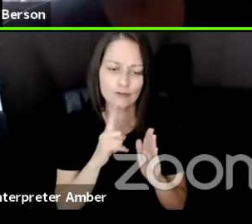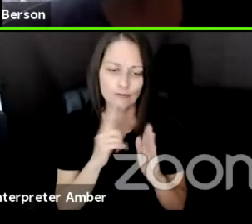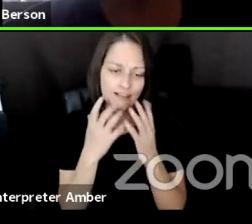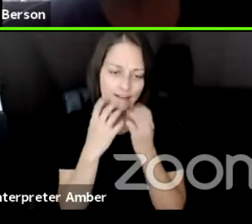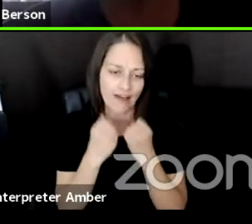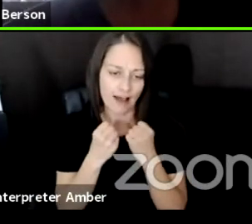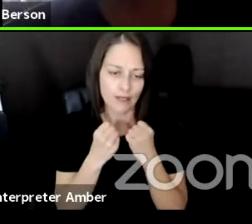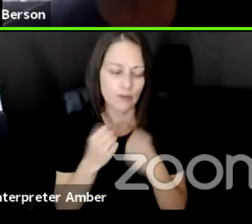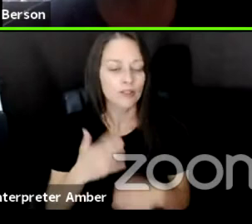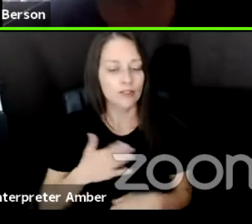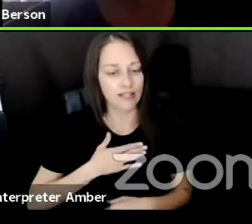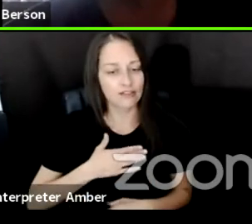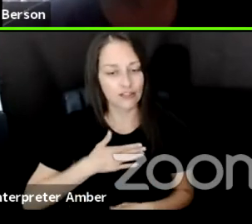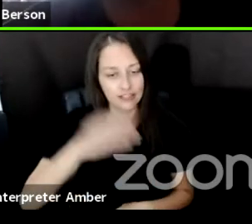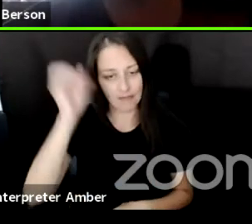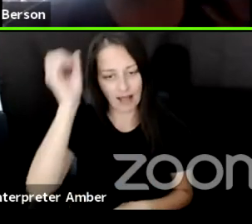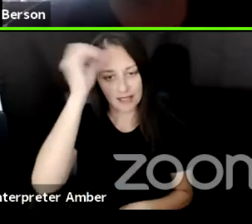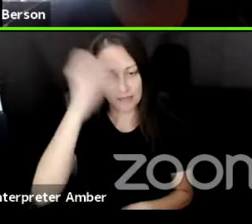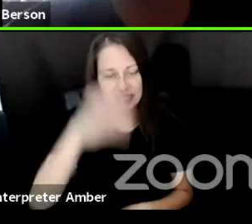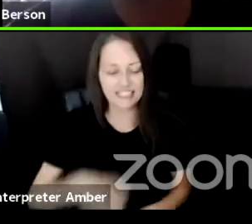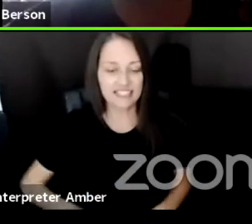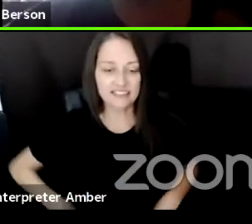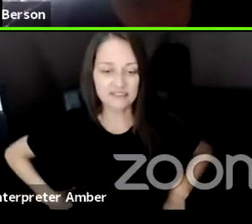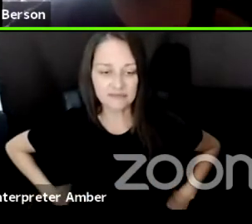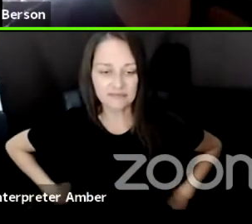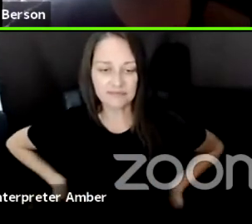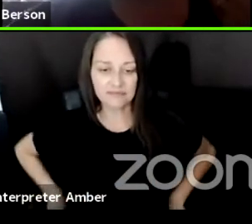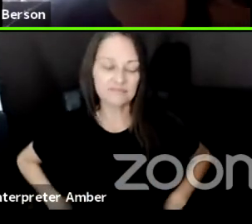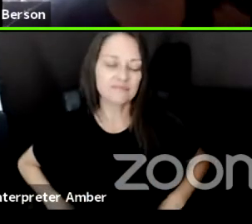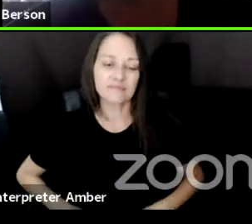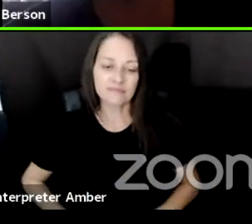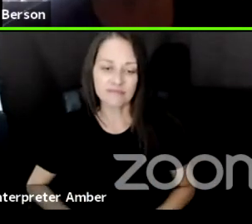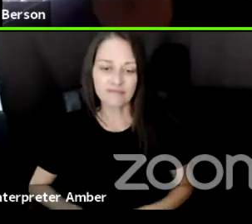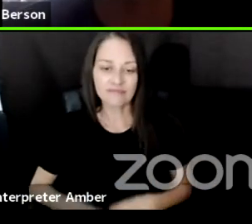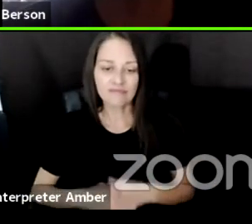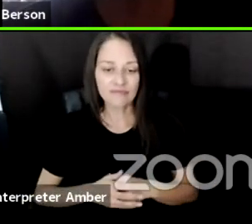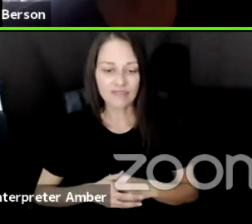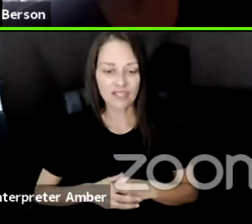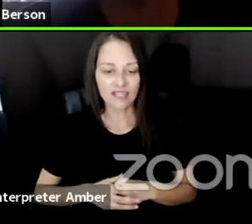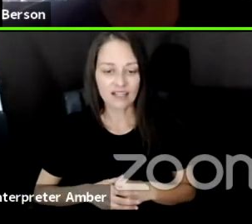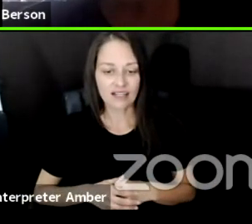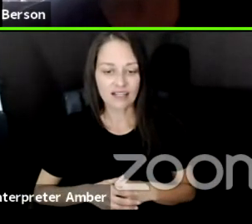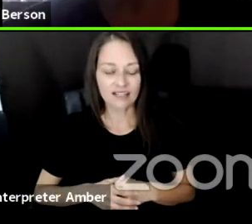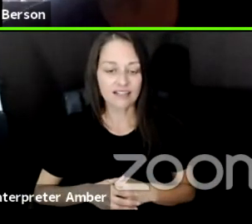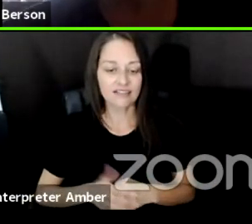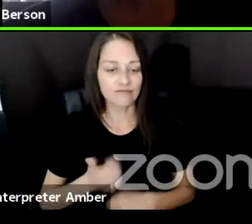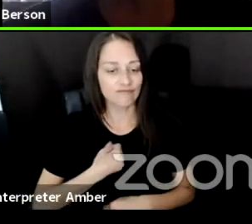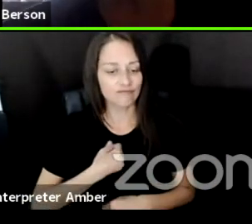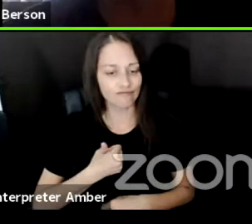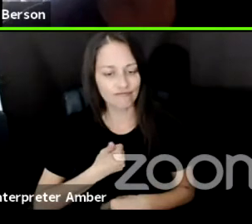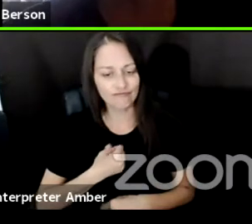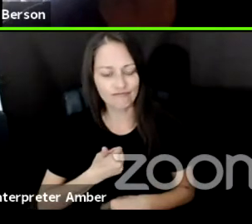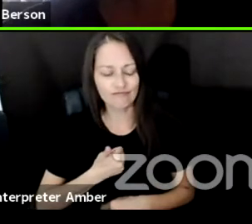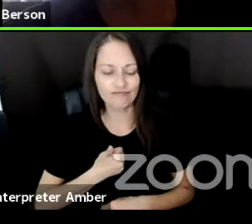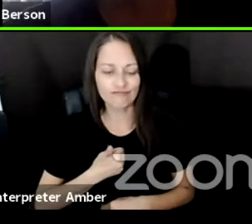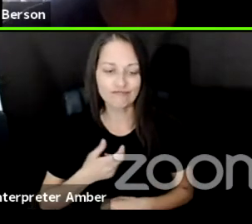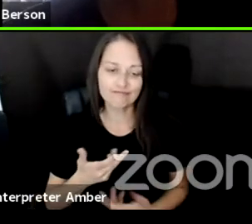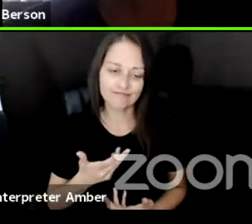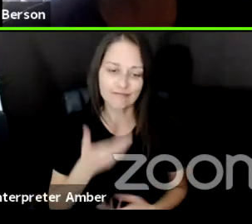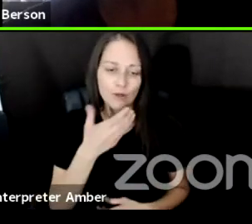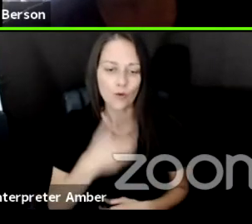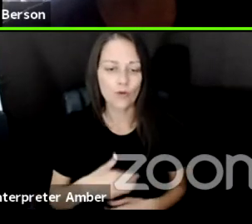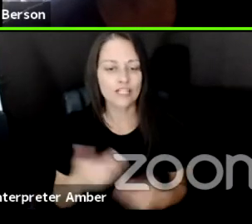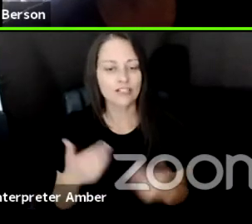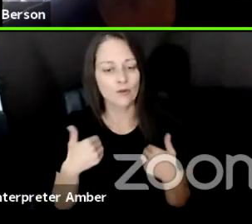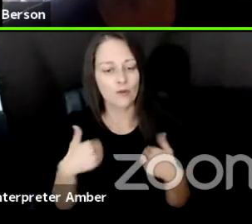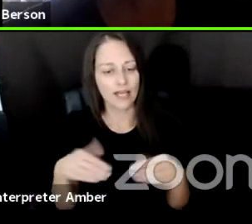opinion. And I wish, I just wish we had you know, more outlets now, whether they're online